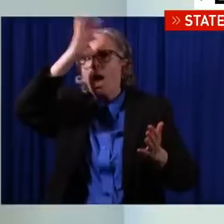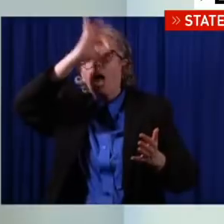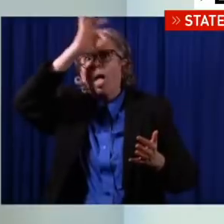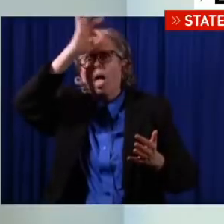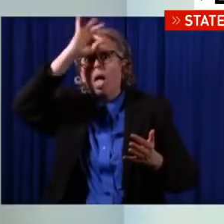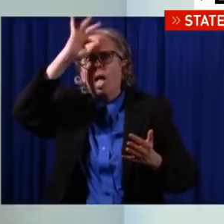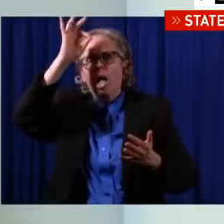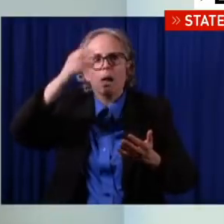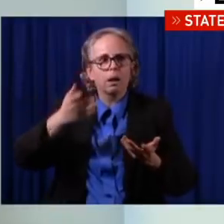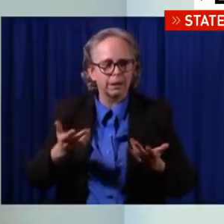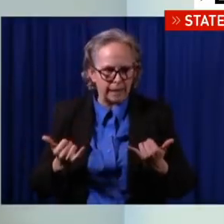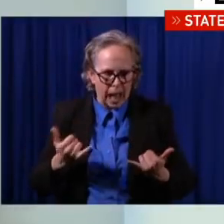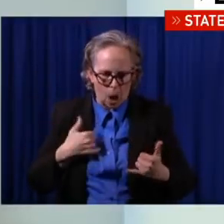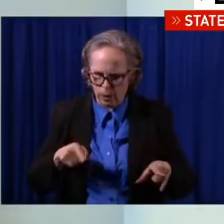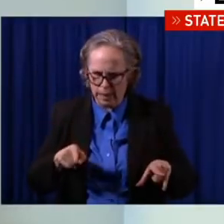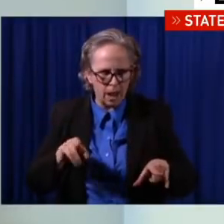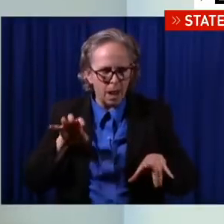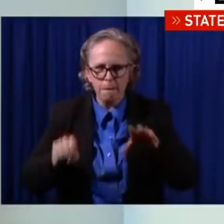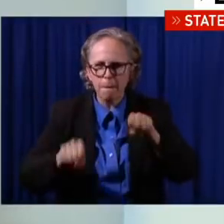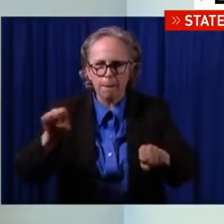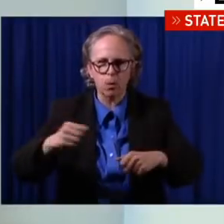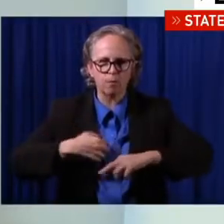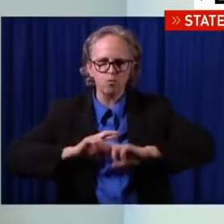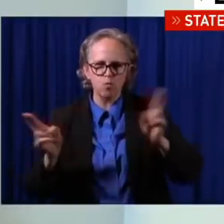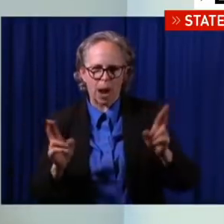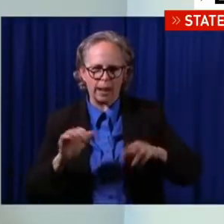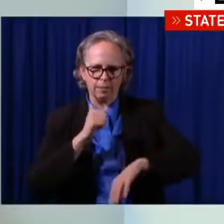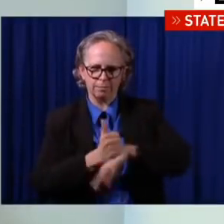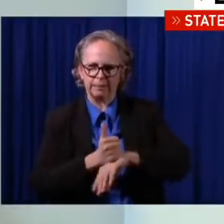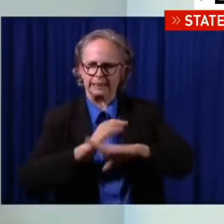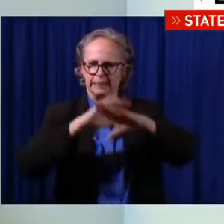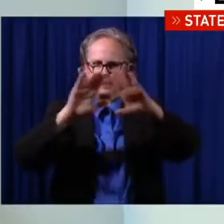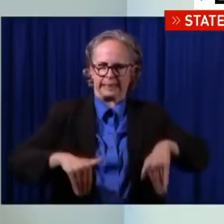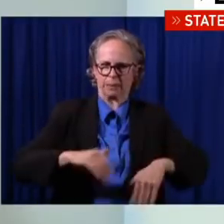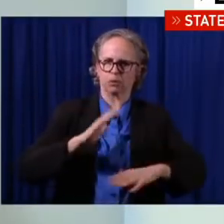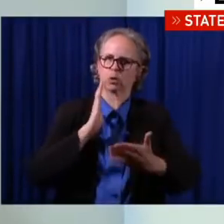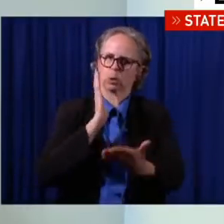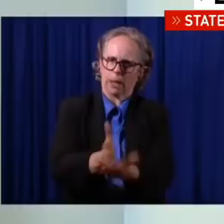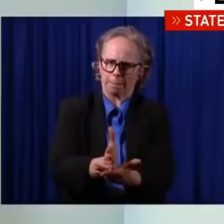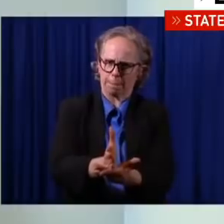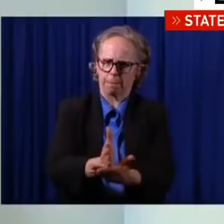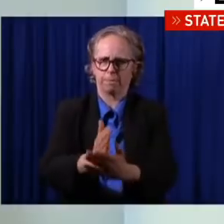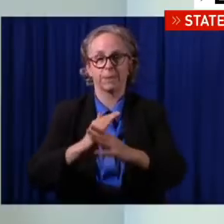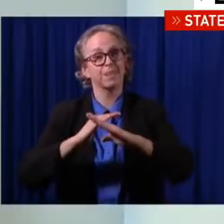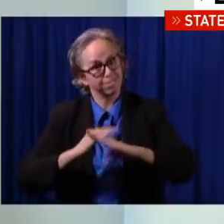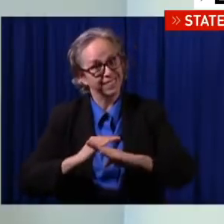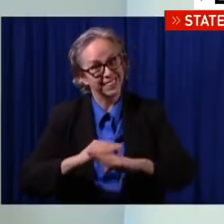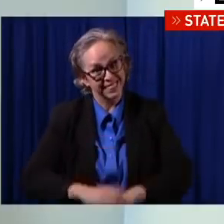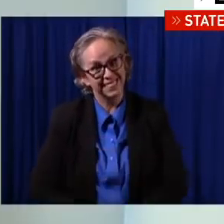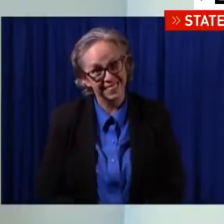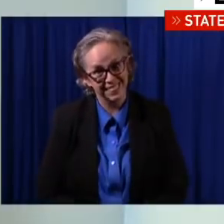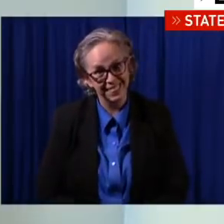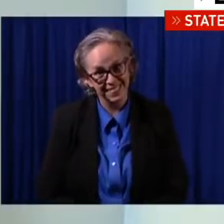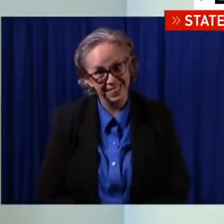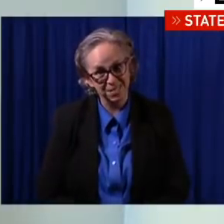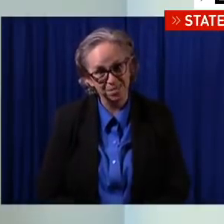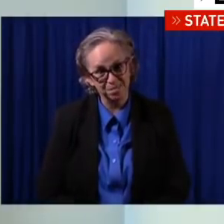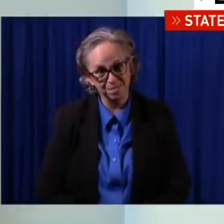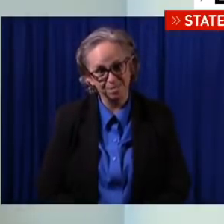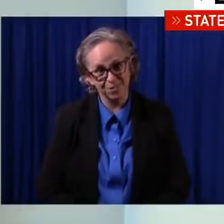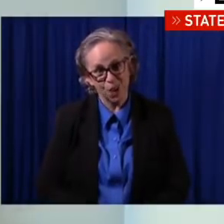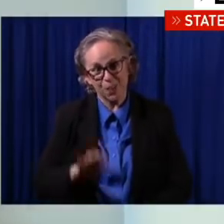and are going to make sure it doesn't happen in the future. A bit of good news, and we